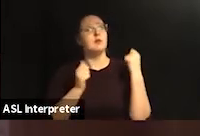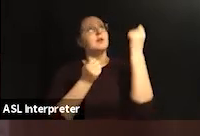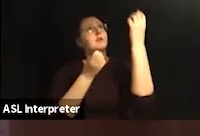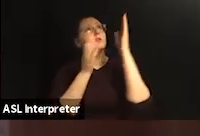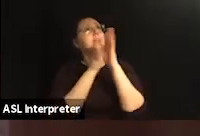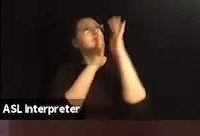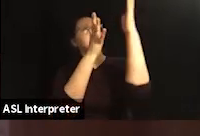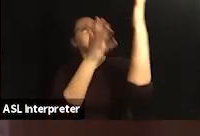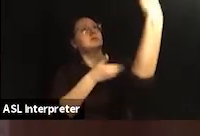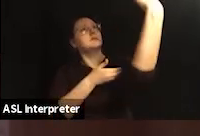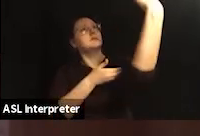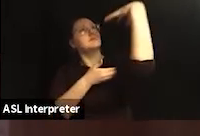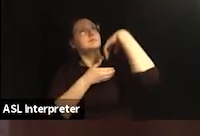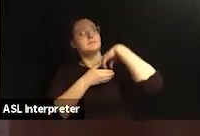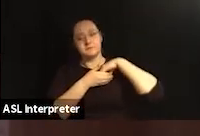hearts. We